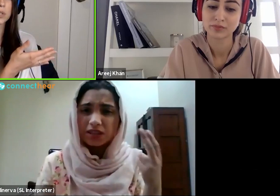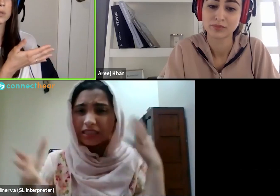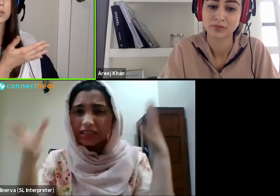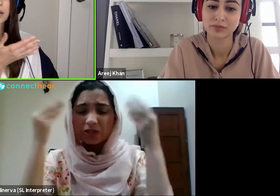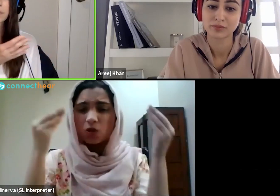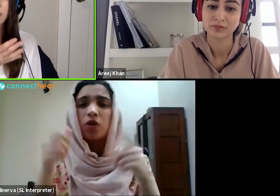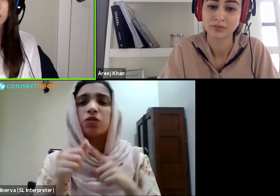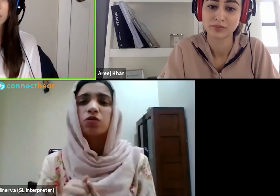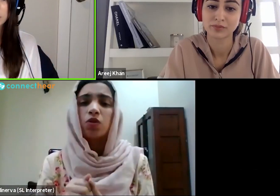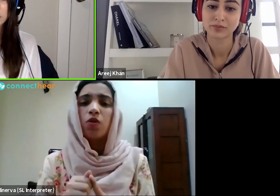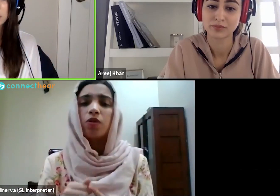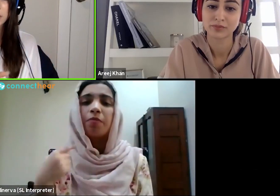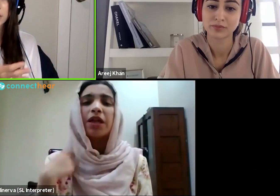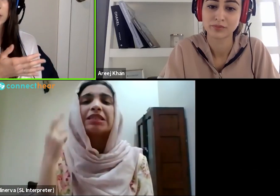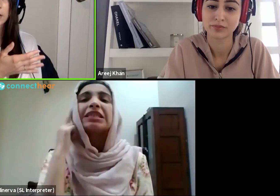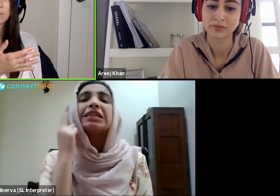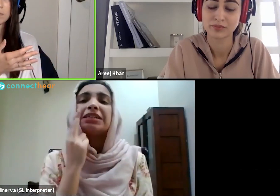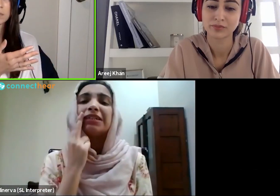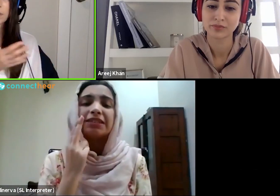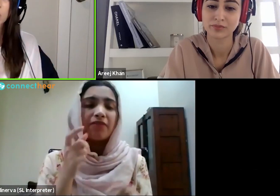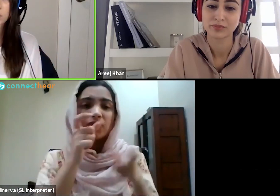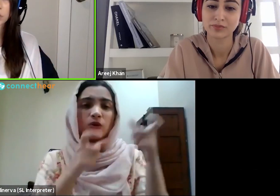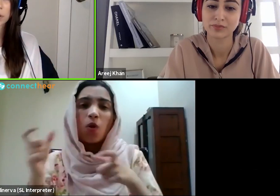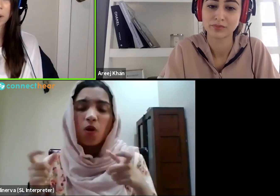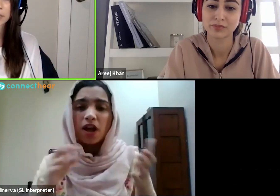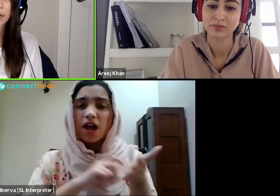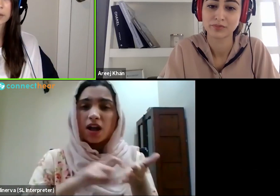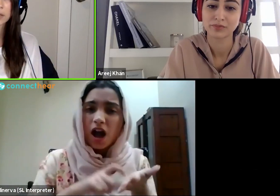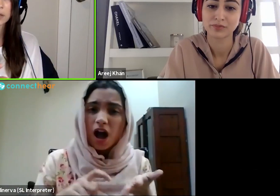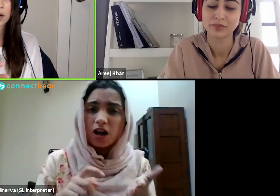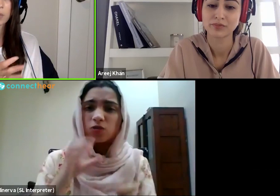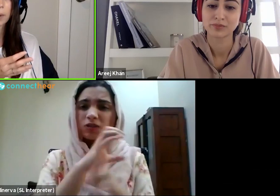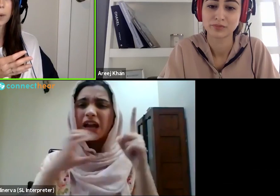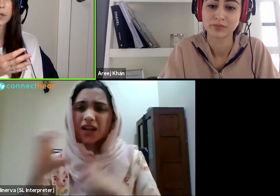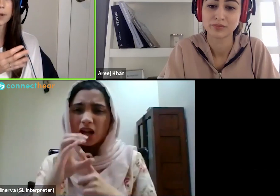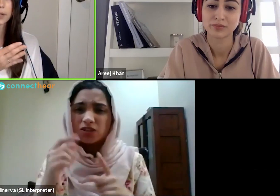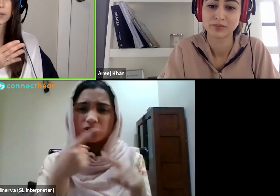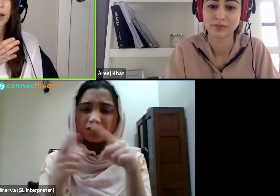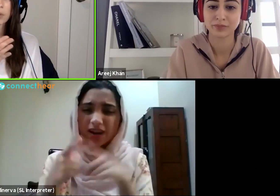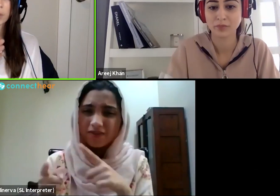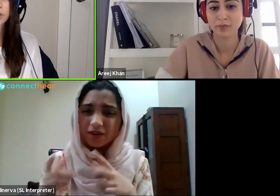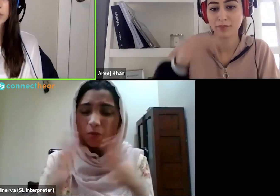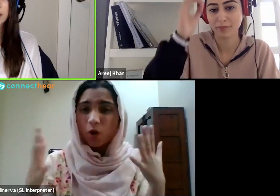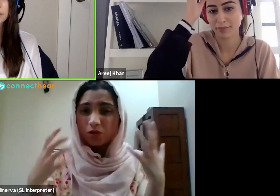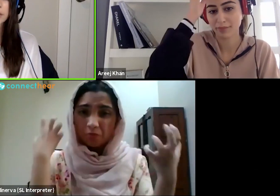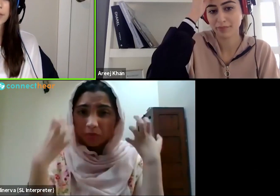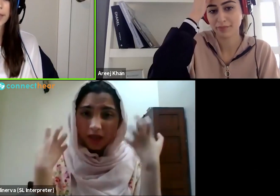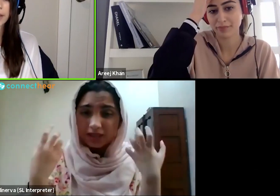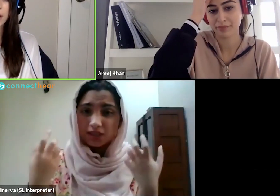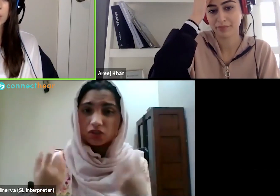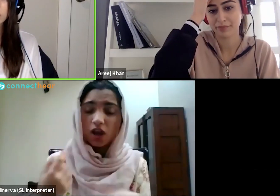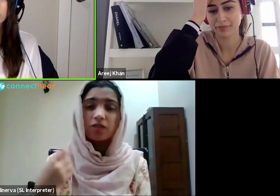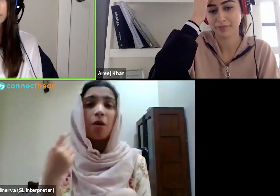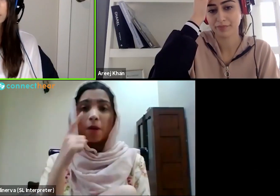due to deaf policy and deaf culture in my state, when my parents found out that I was born deaf,